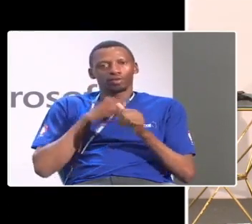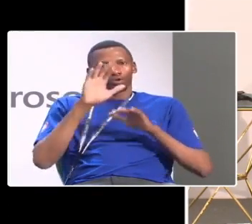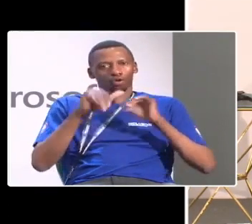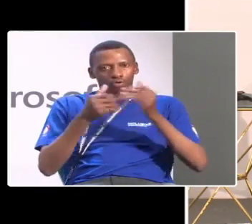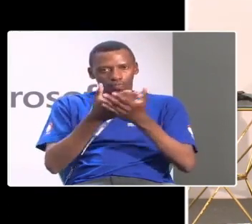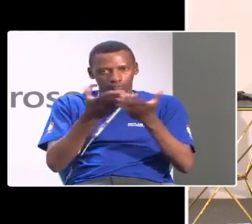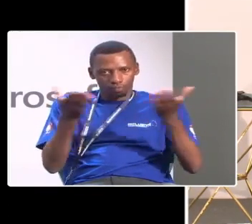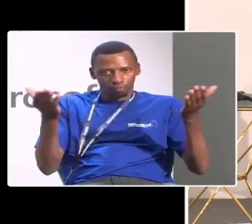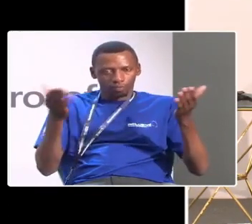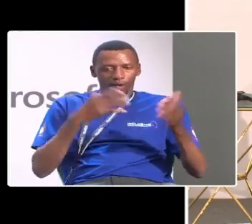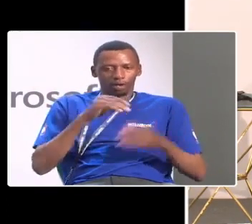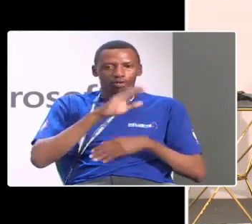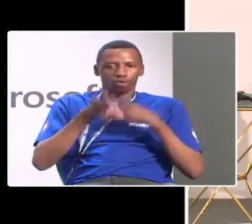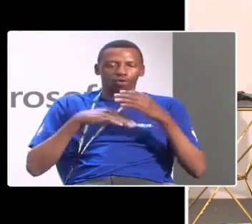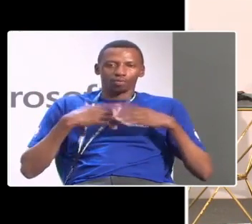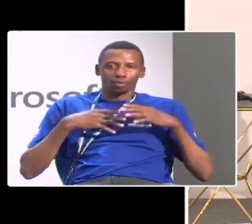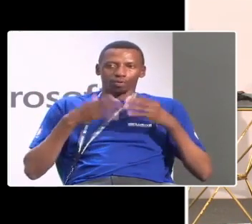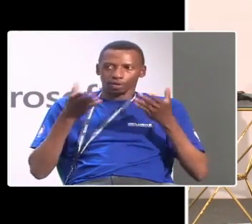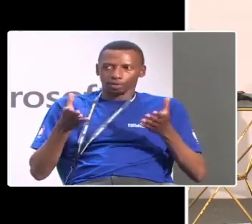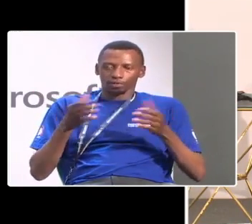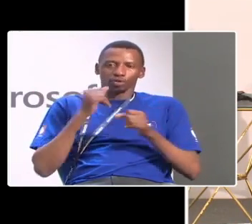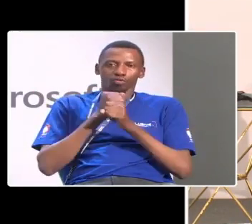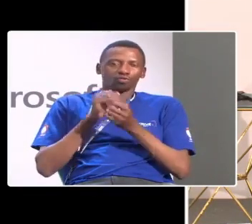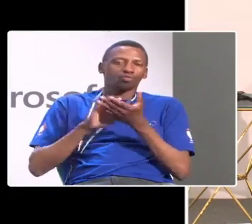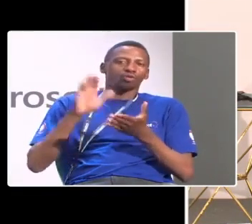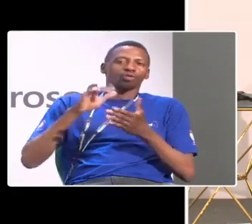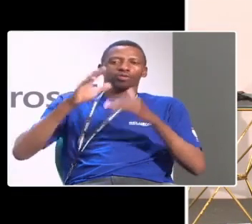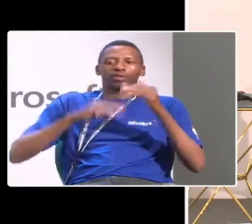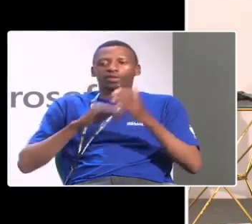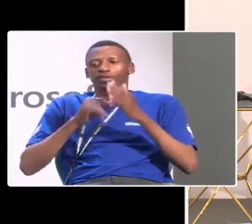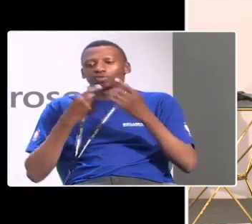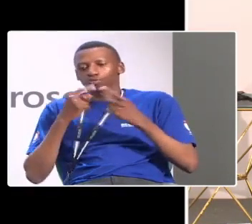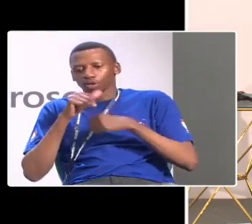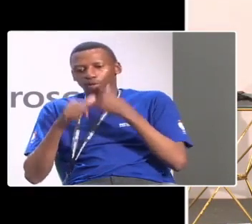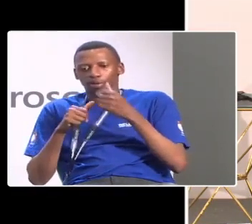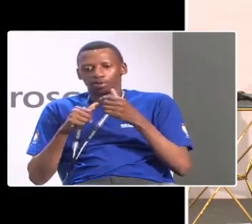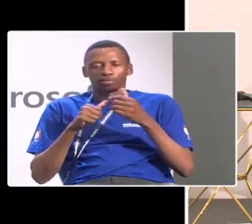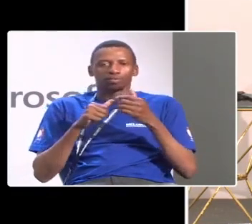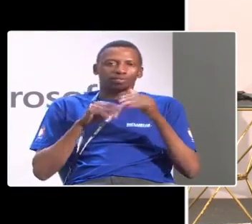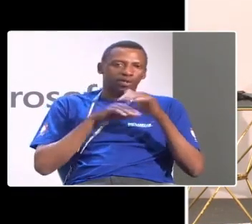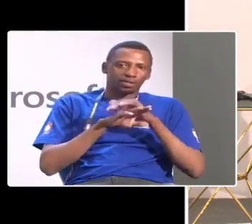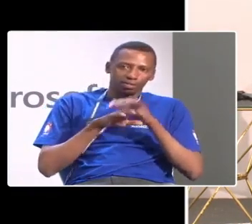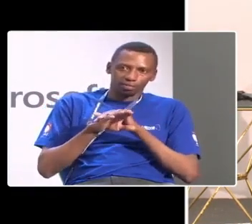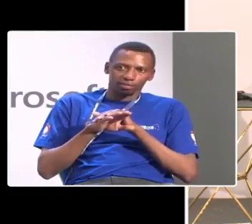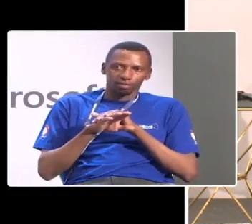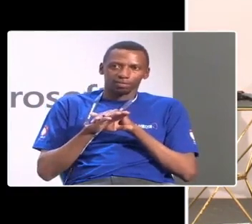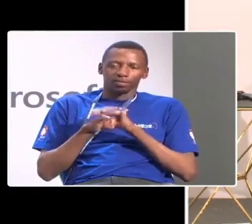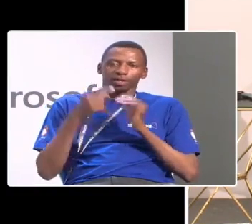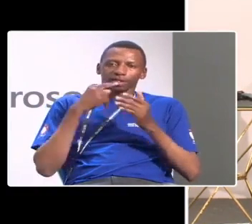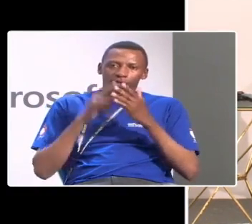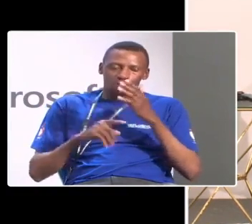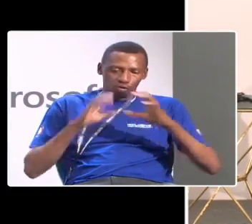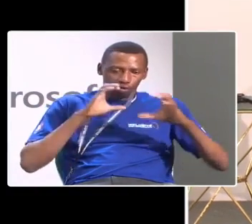know is to do more than just talk about accessibility. Bernard Chira yesterday also said, conversation has